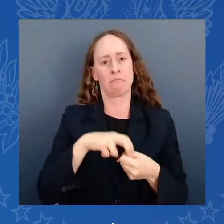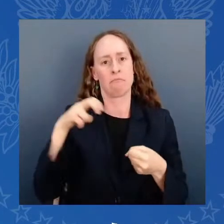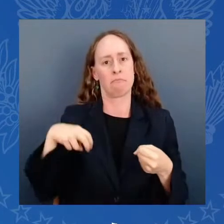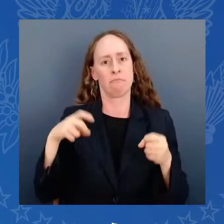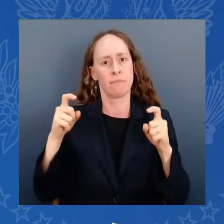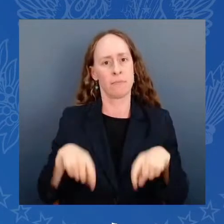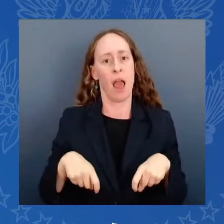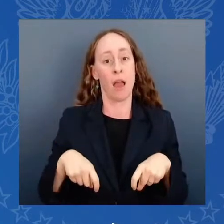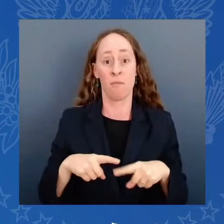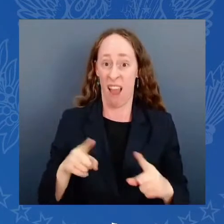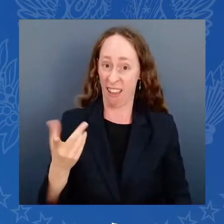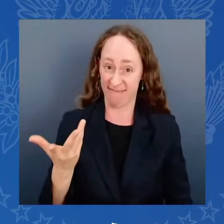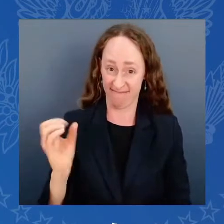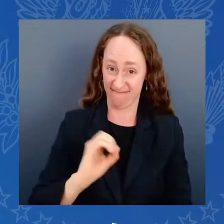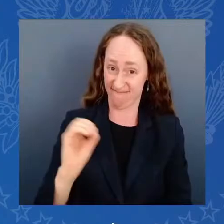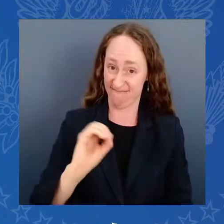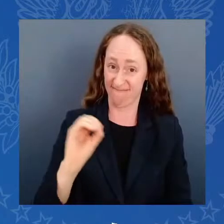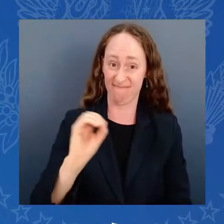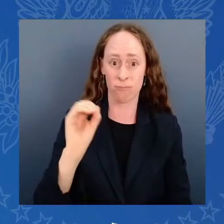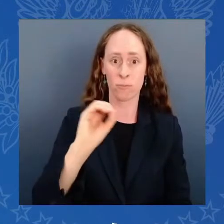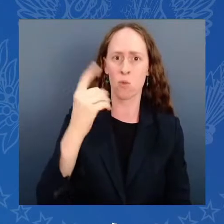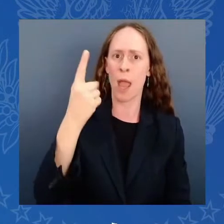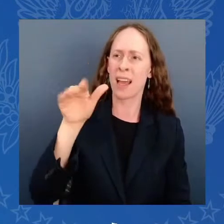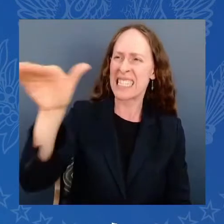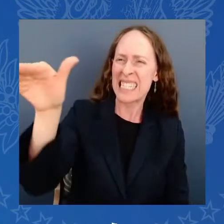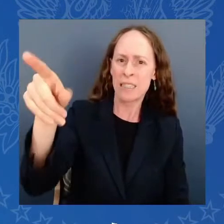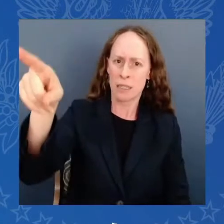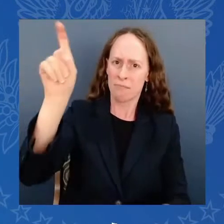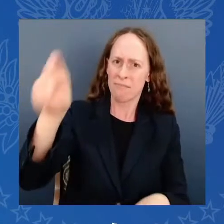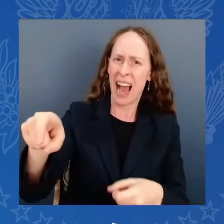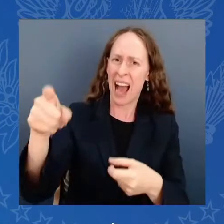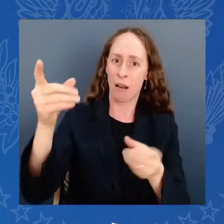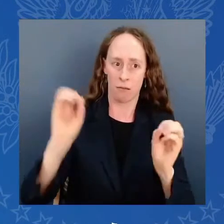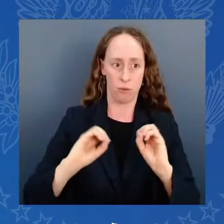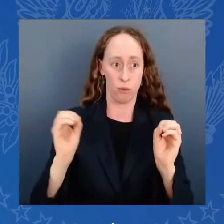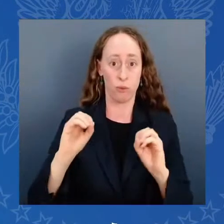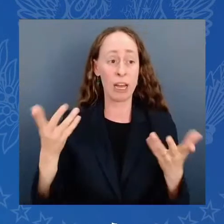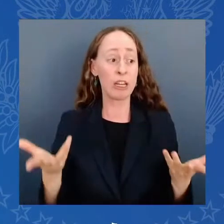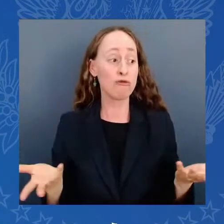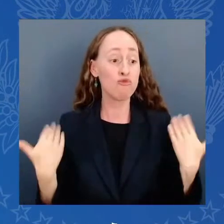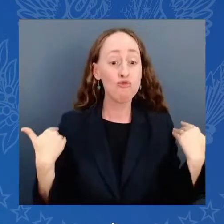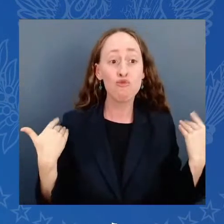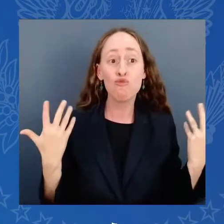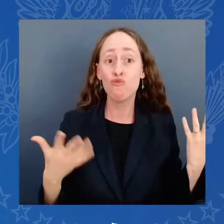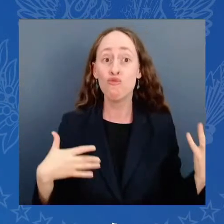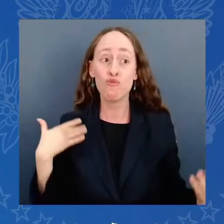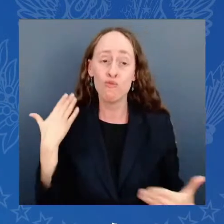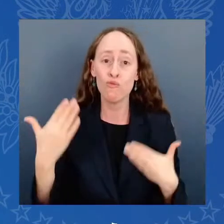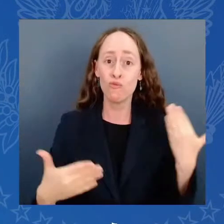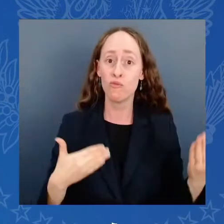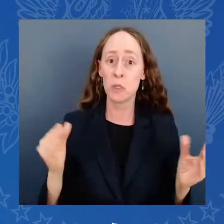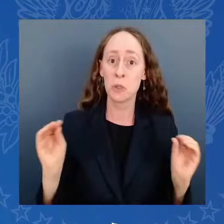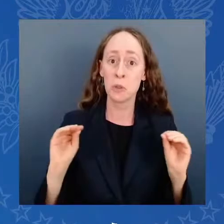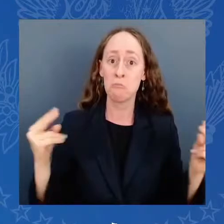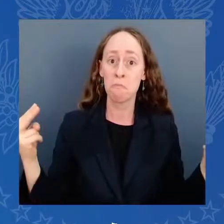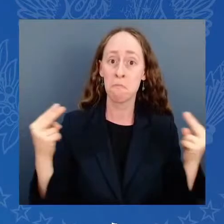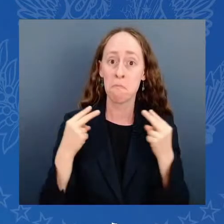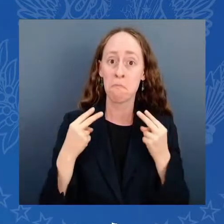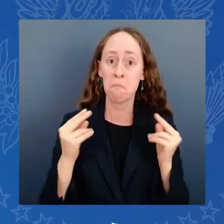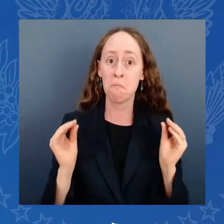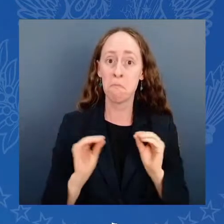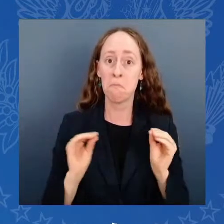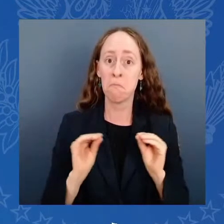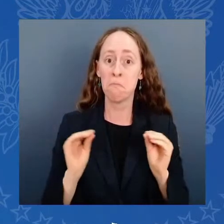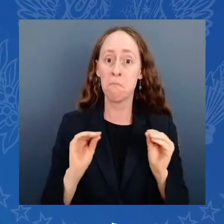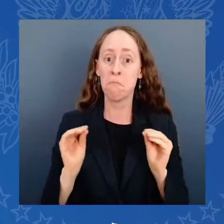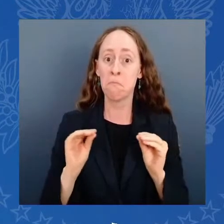or compulsion. See, that's their decision. They don't have to tell us how they made it. That might